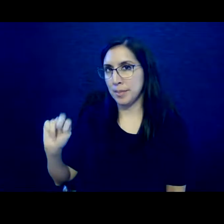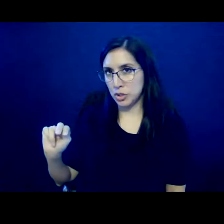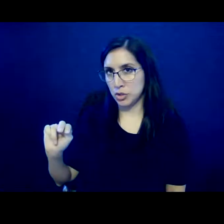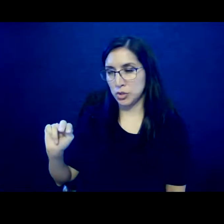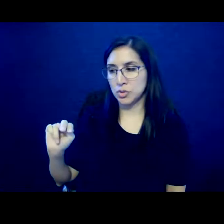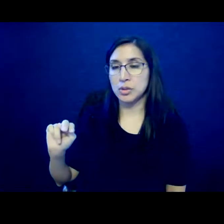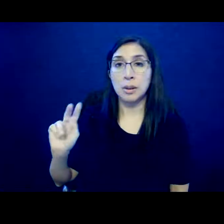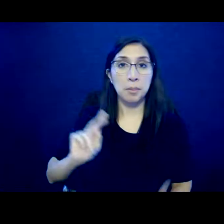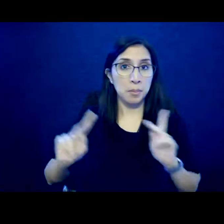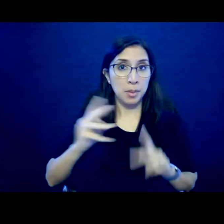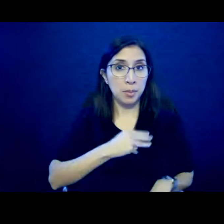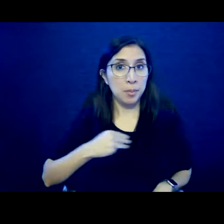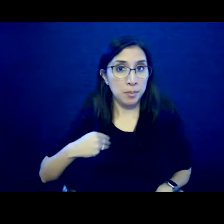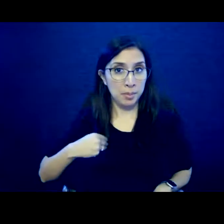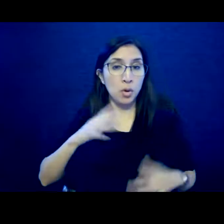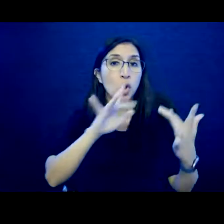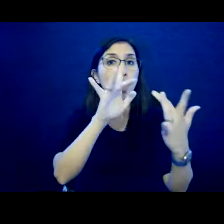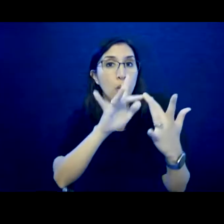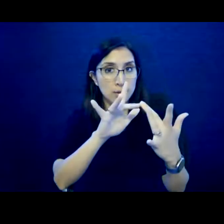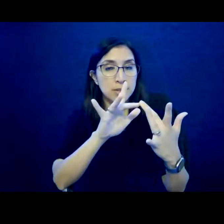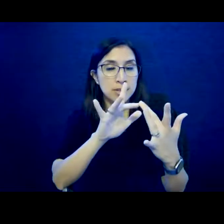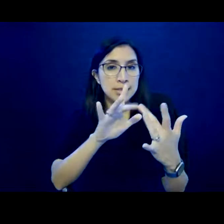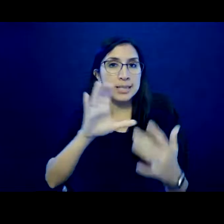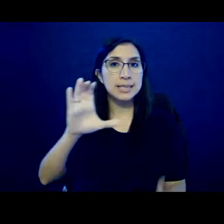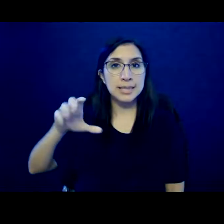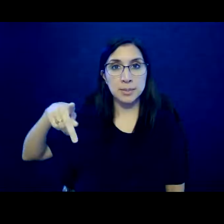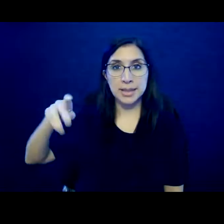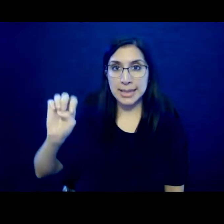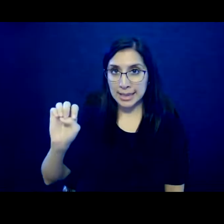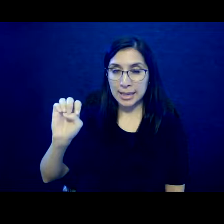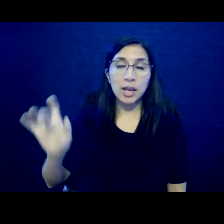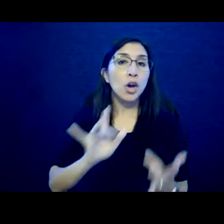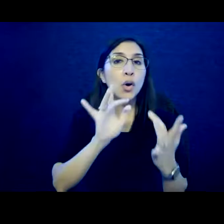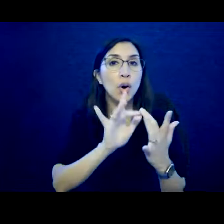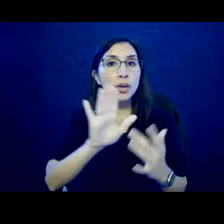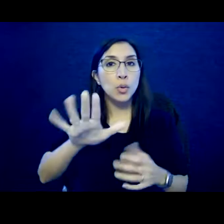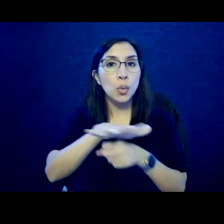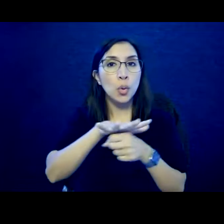contact CenterPoint Energy, to contact your local news